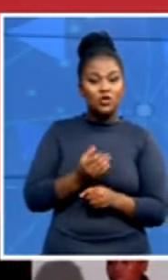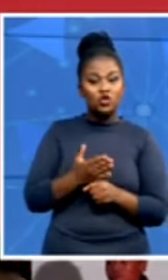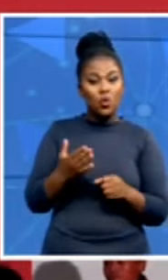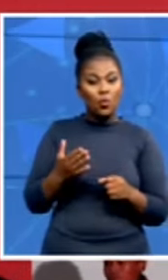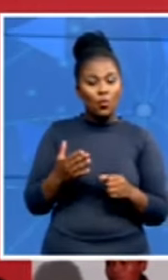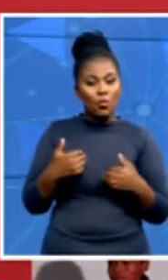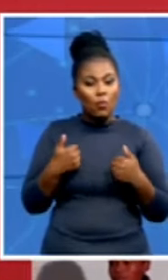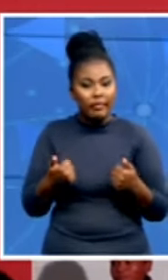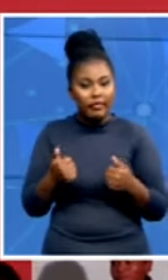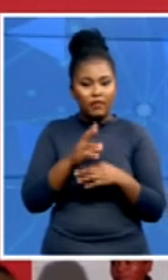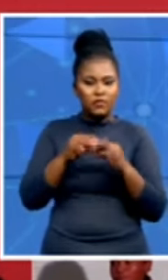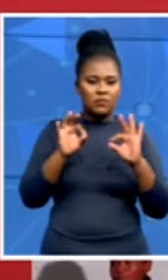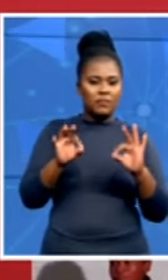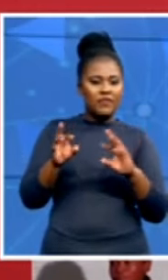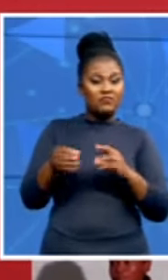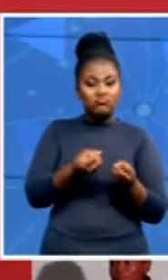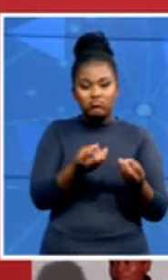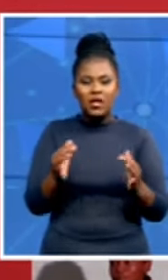redistribution?